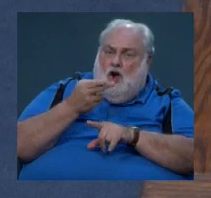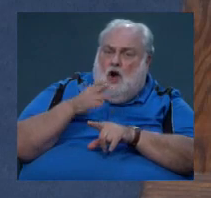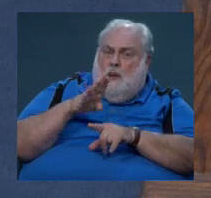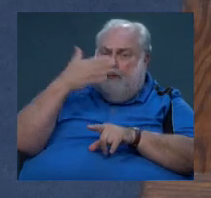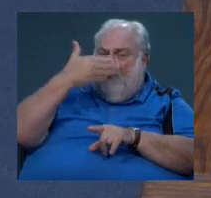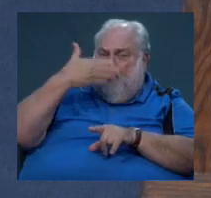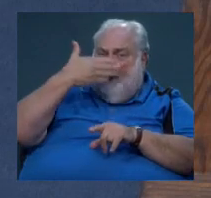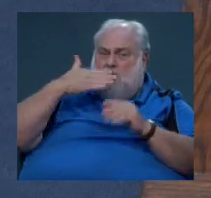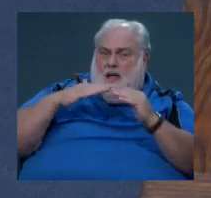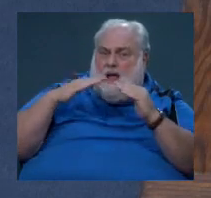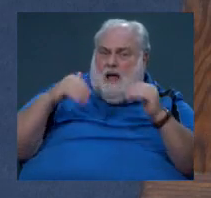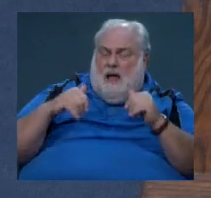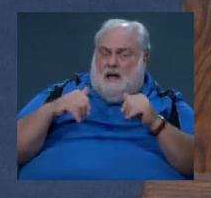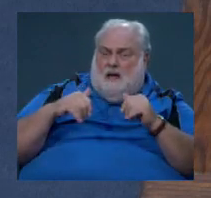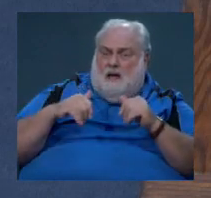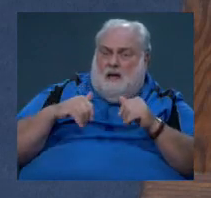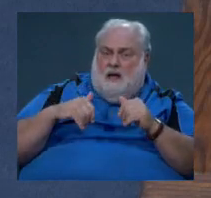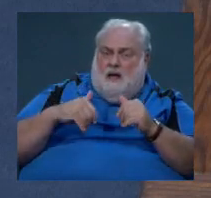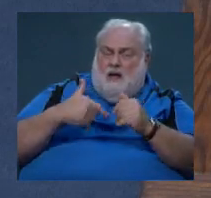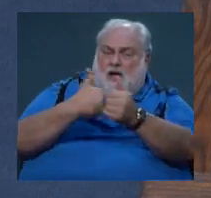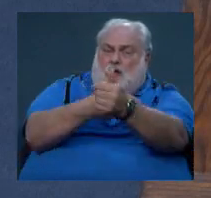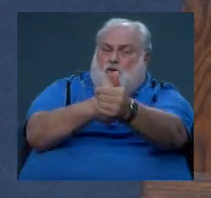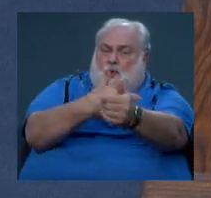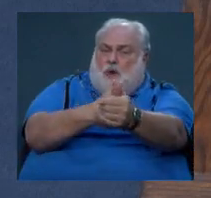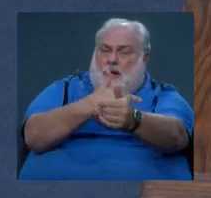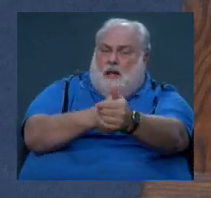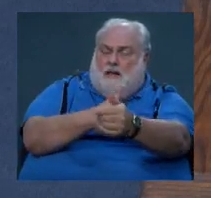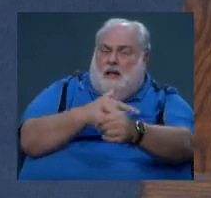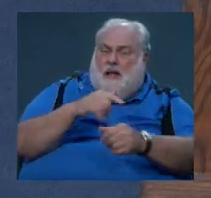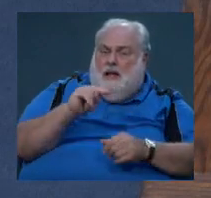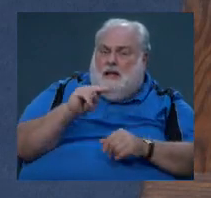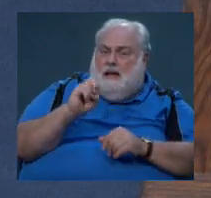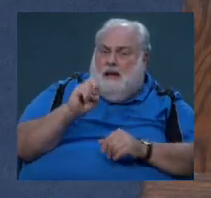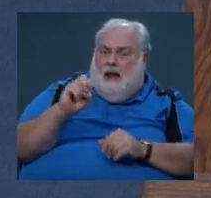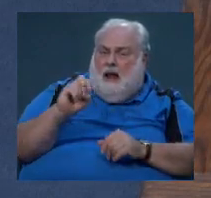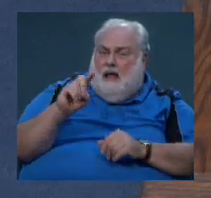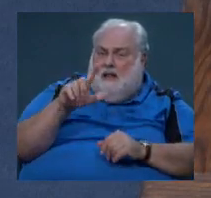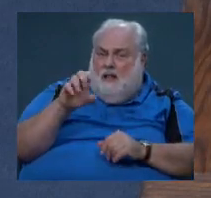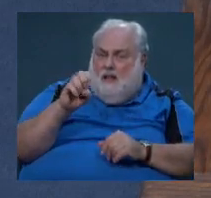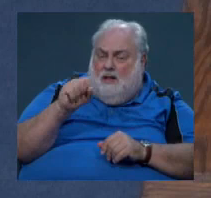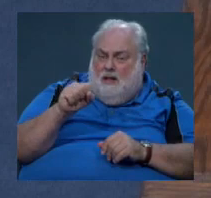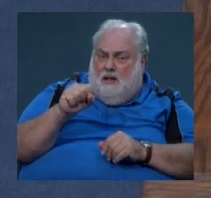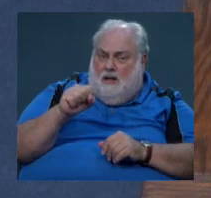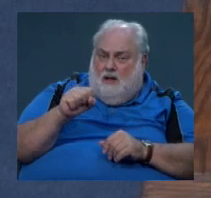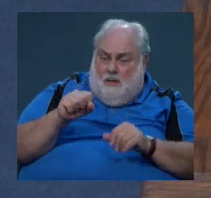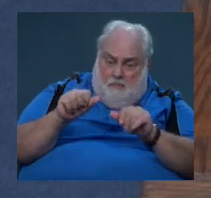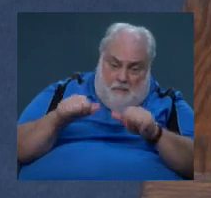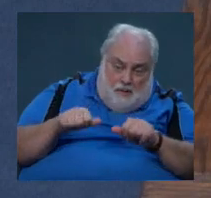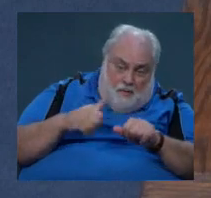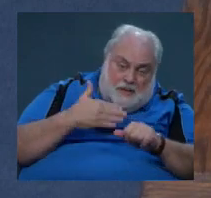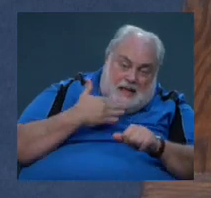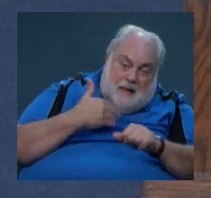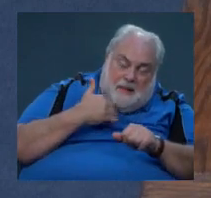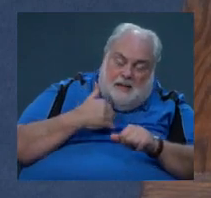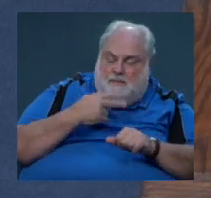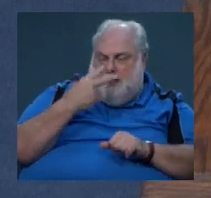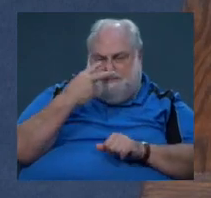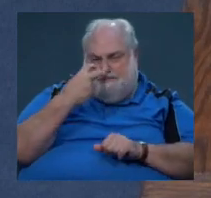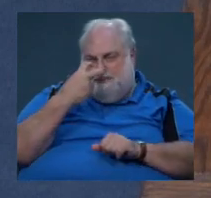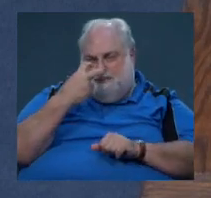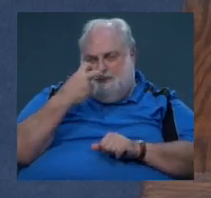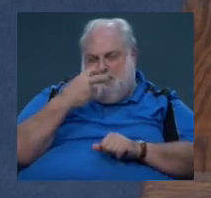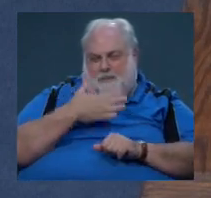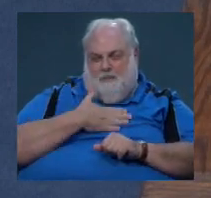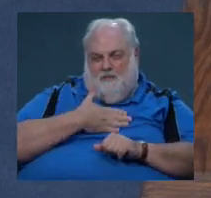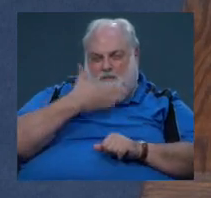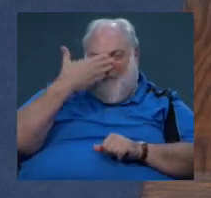house. A syringe at one time. Well, that could have been somebody with diabetes. I don't think so, not in my